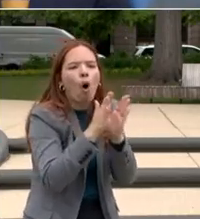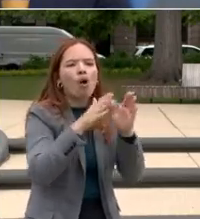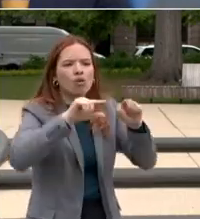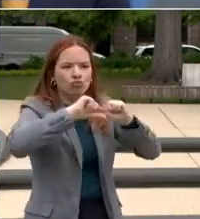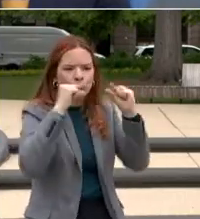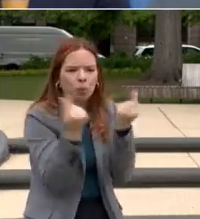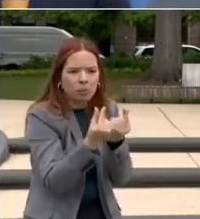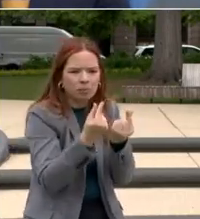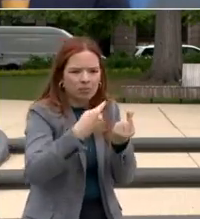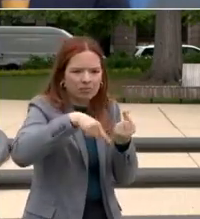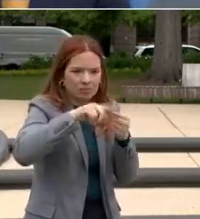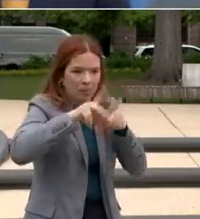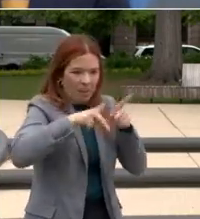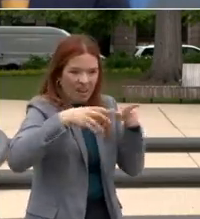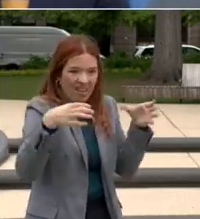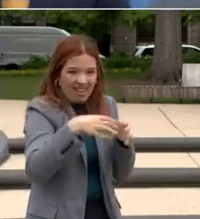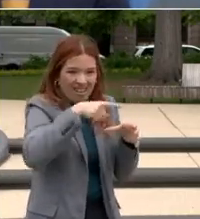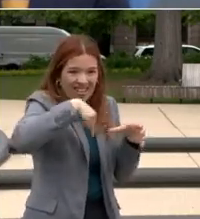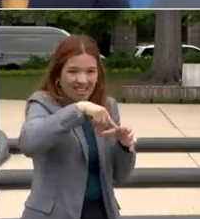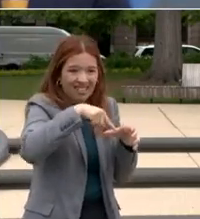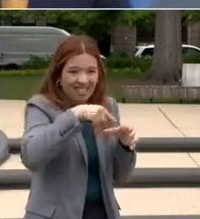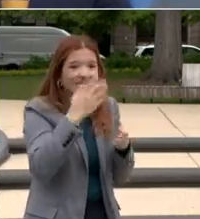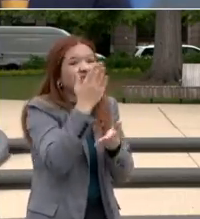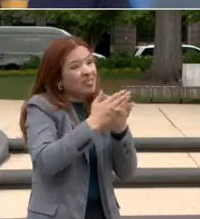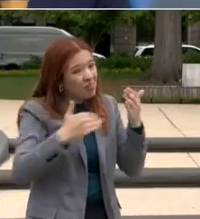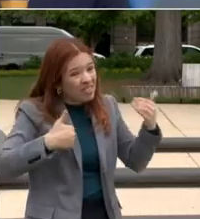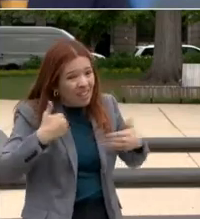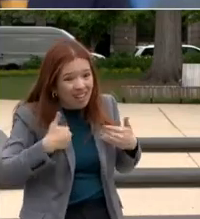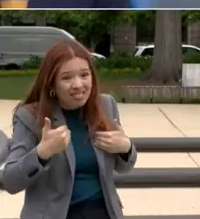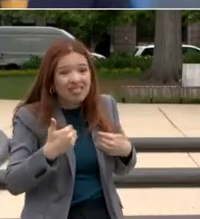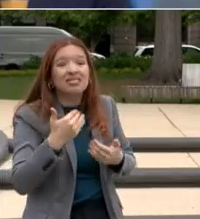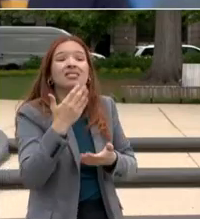frequently juvenile, some DC residents, some from other